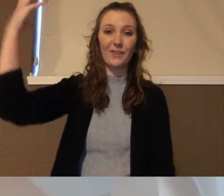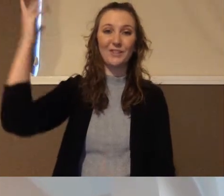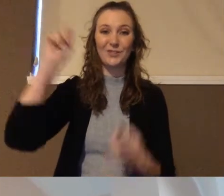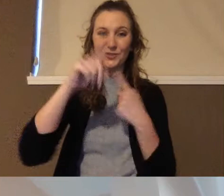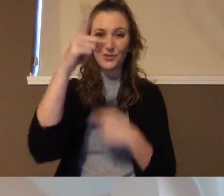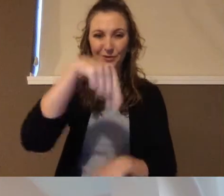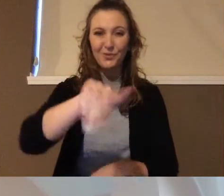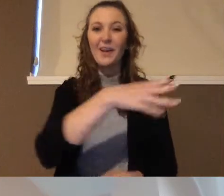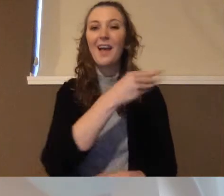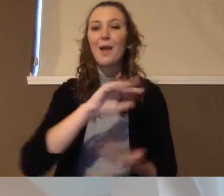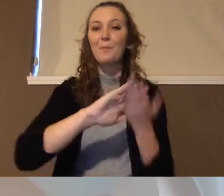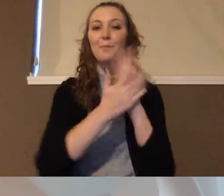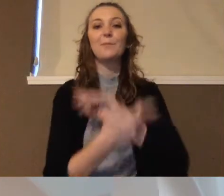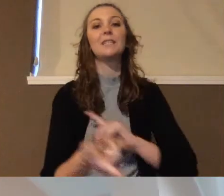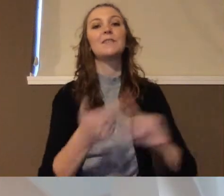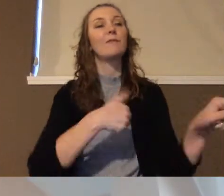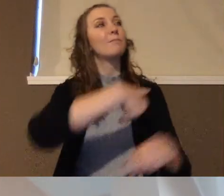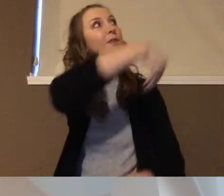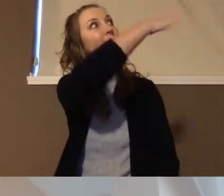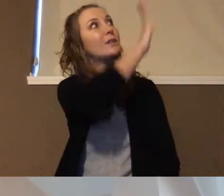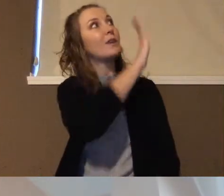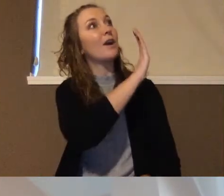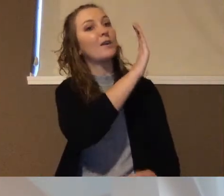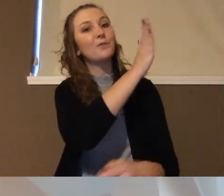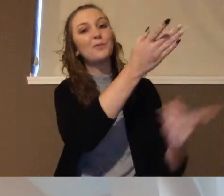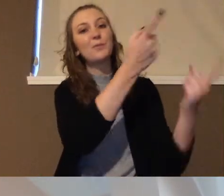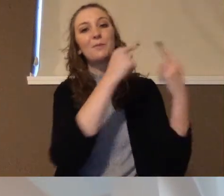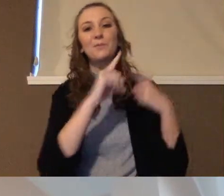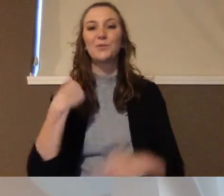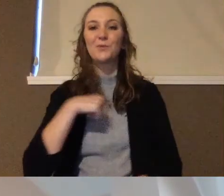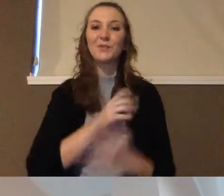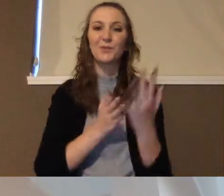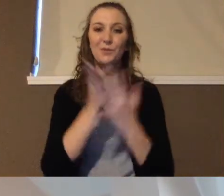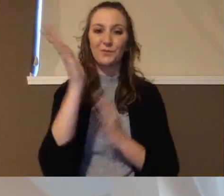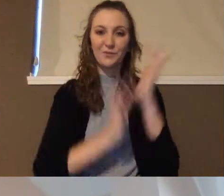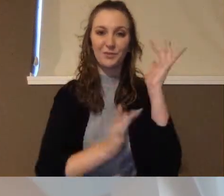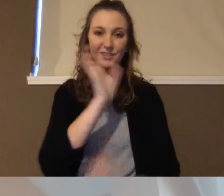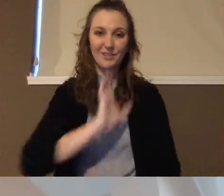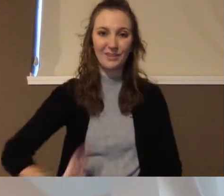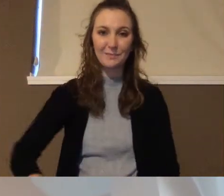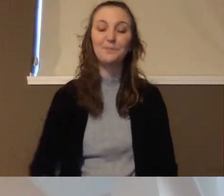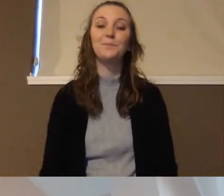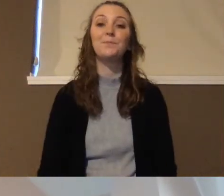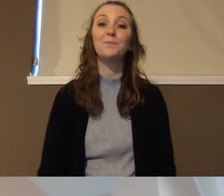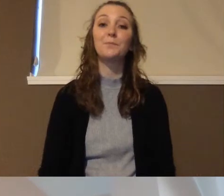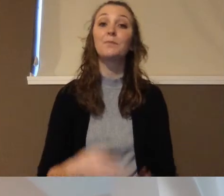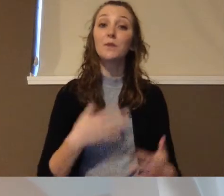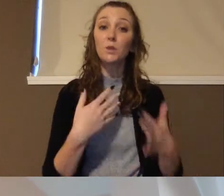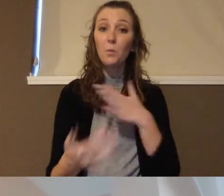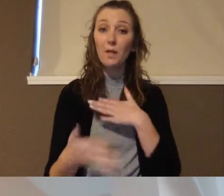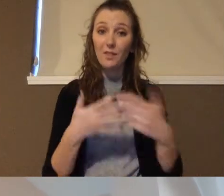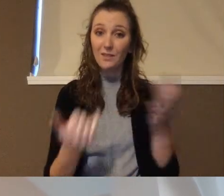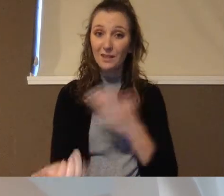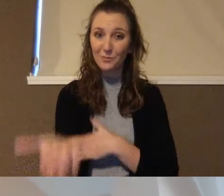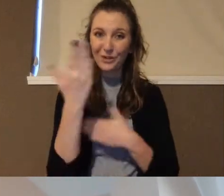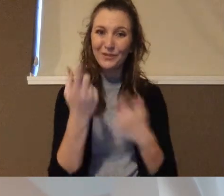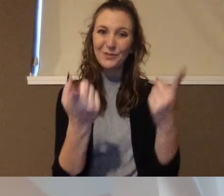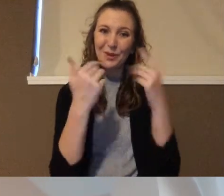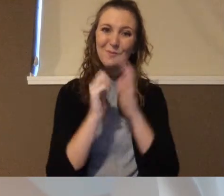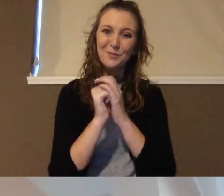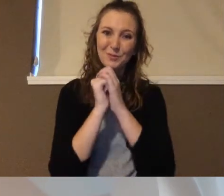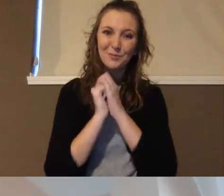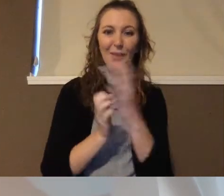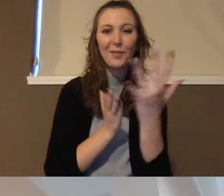Grace to you and peace from the God who comes to us in Jesus Christ. Whether you come to worship this morning